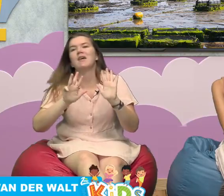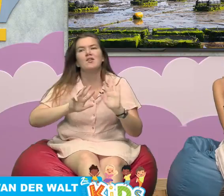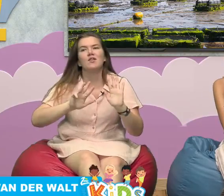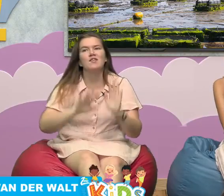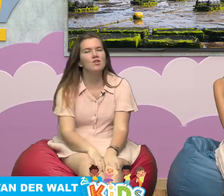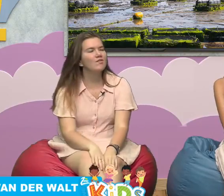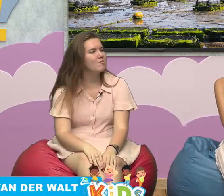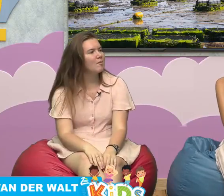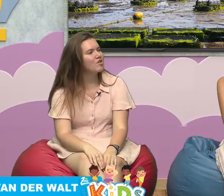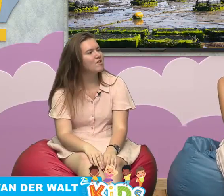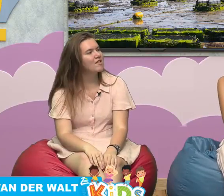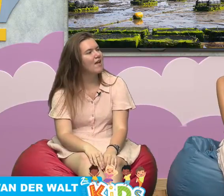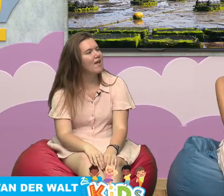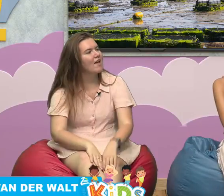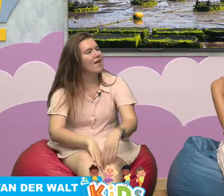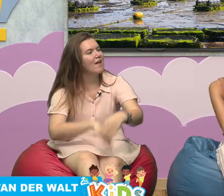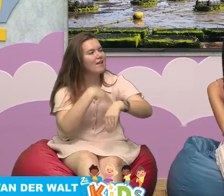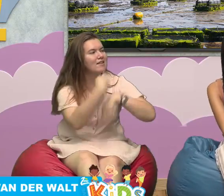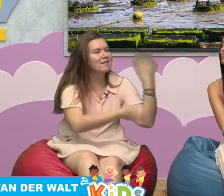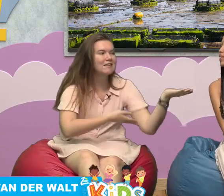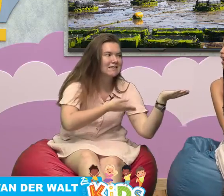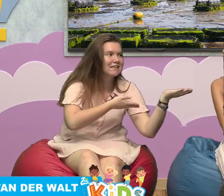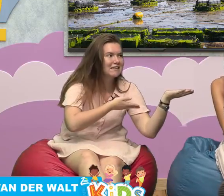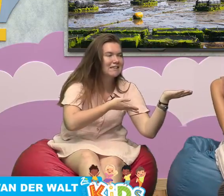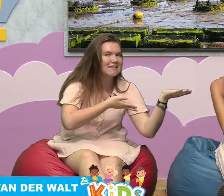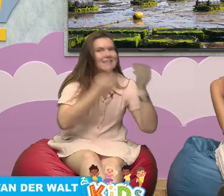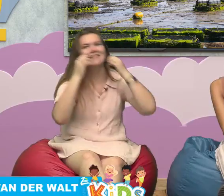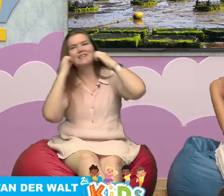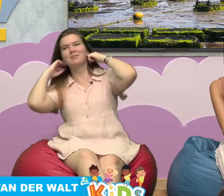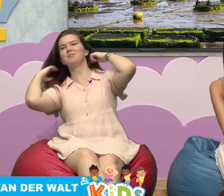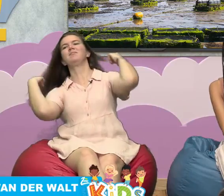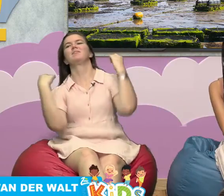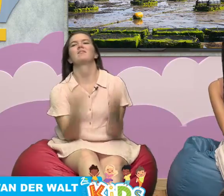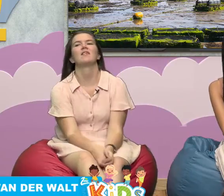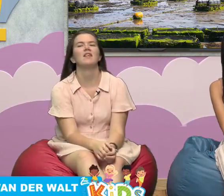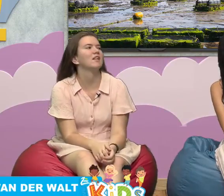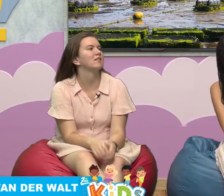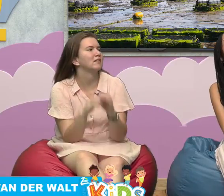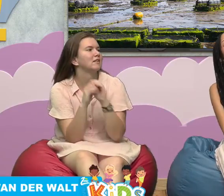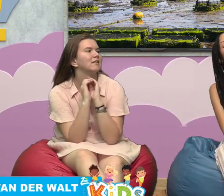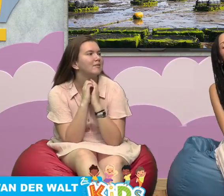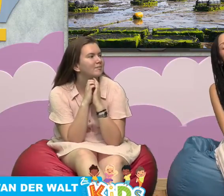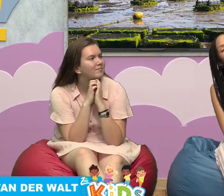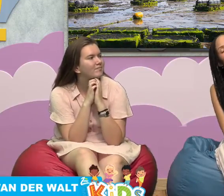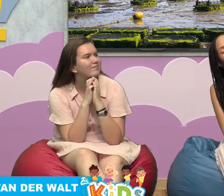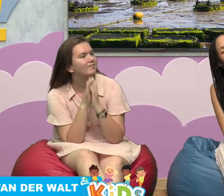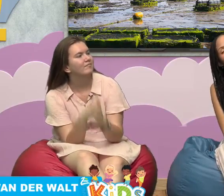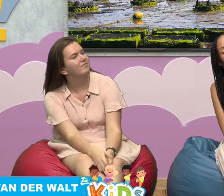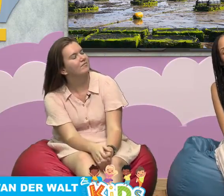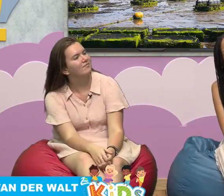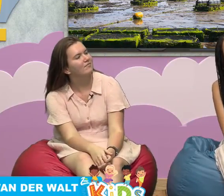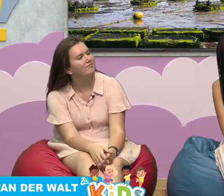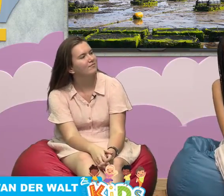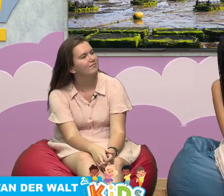on the My Zone and Zoshi Facebook pages, and 1 Up 2, as well as YouTube.